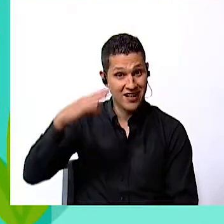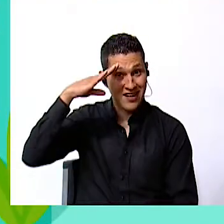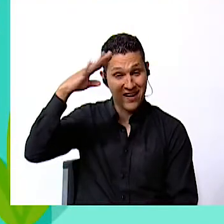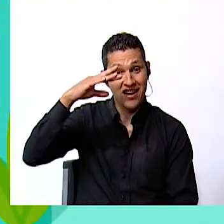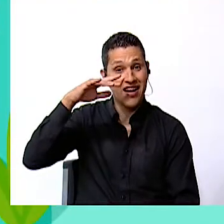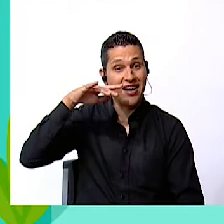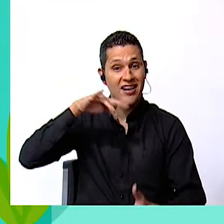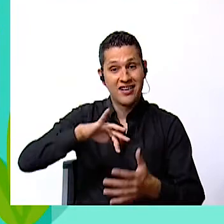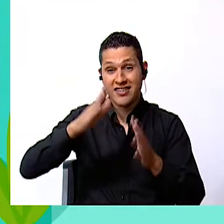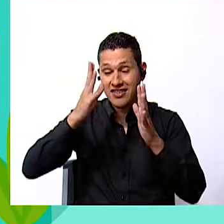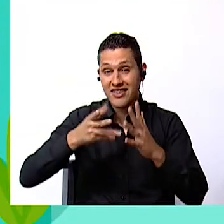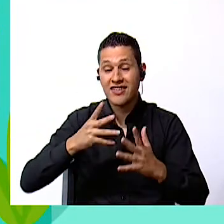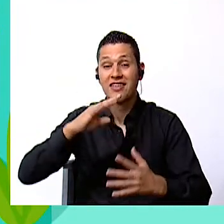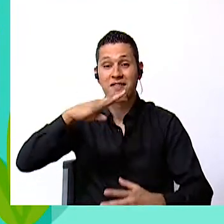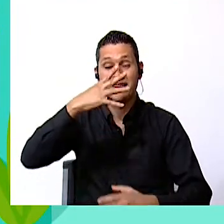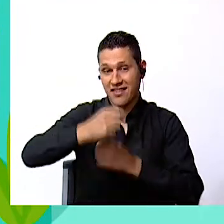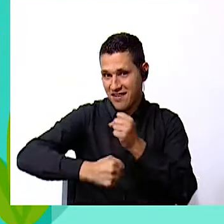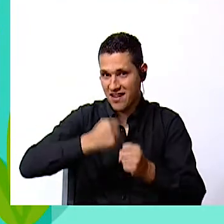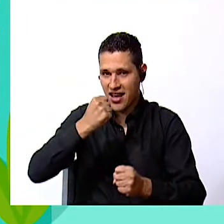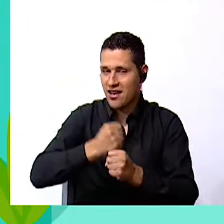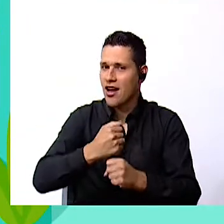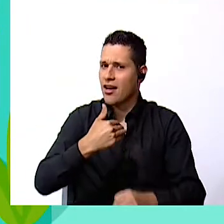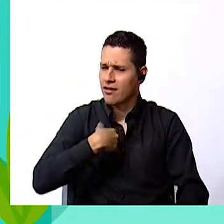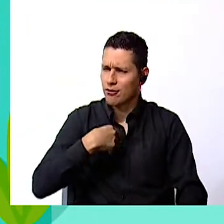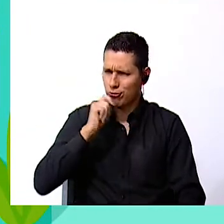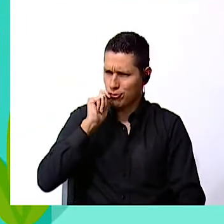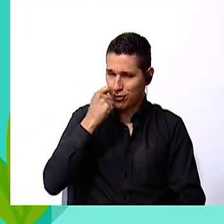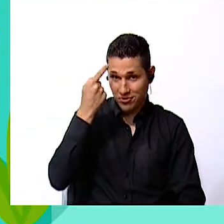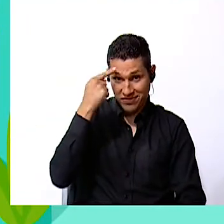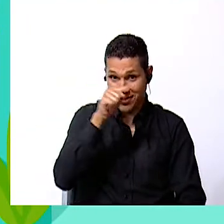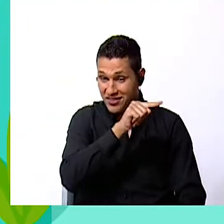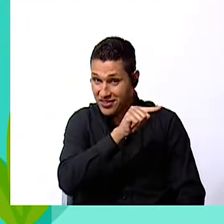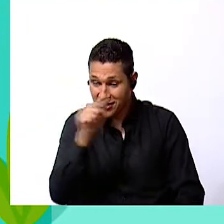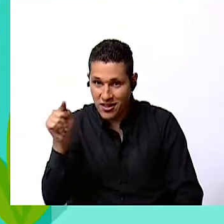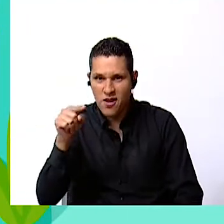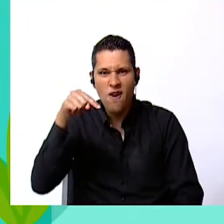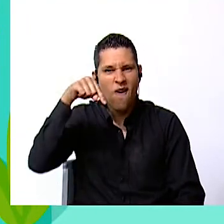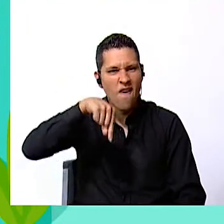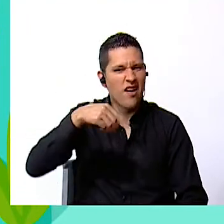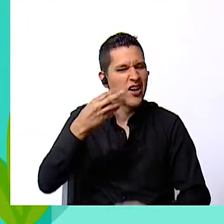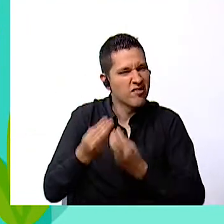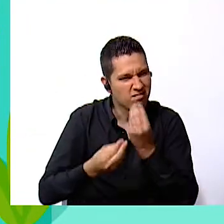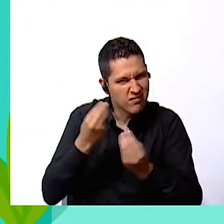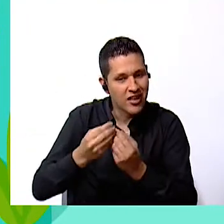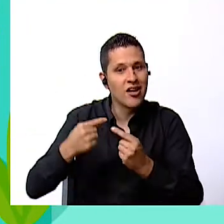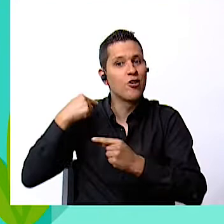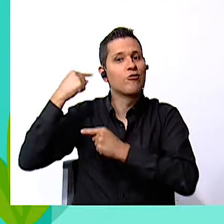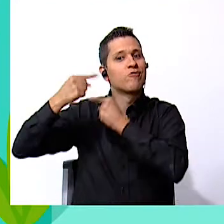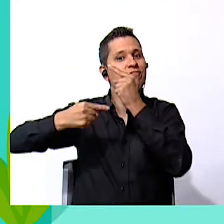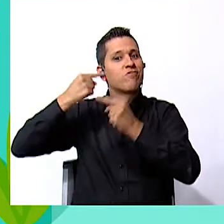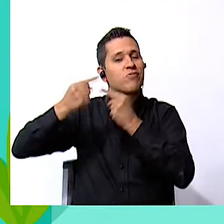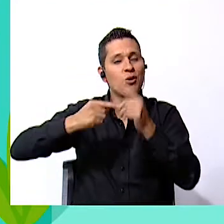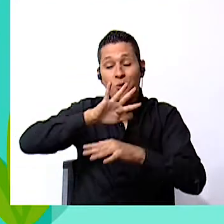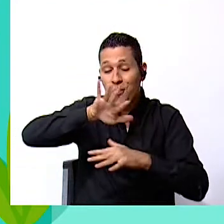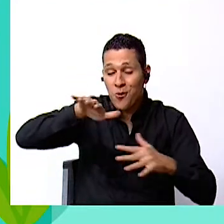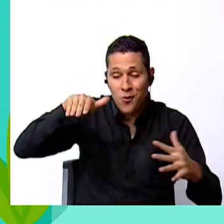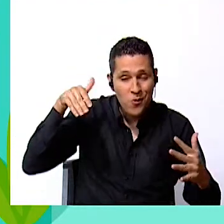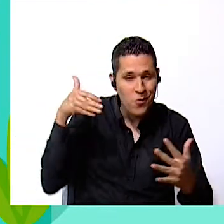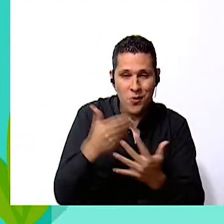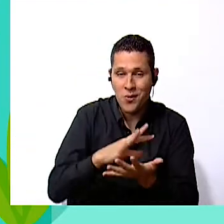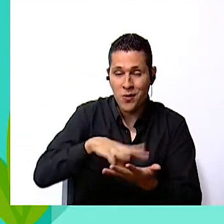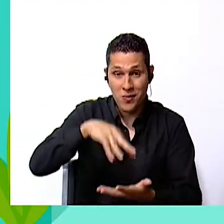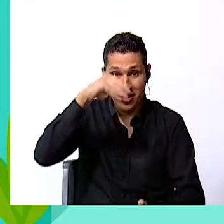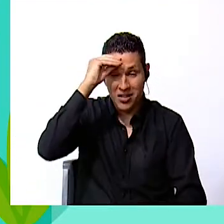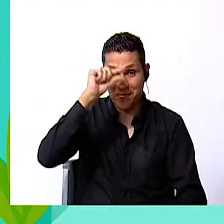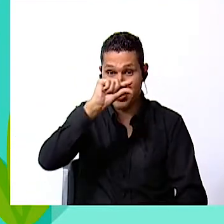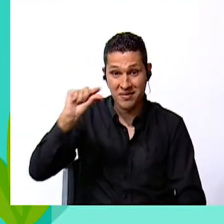Hello, fourth grade students! I have a secret for you. Today, we are going to review what we learned last